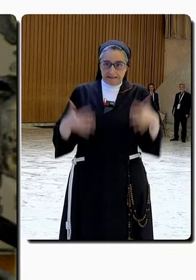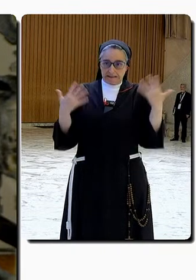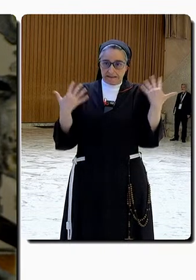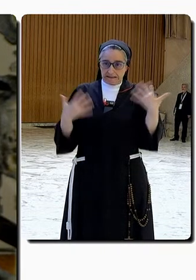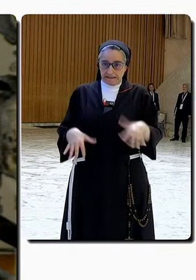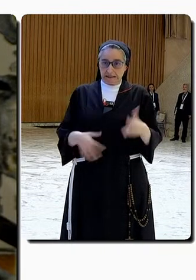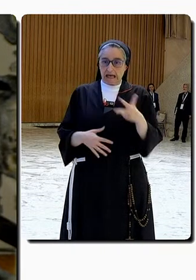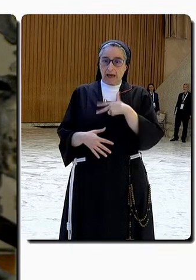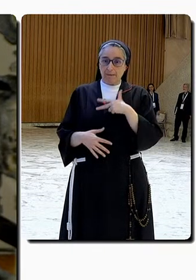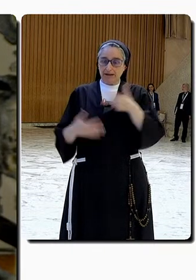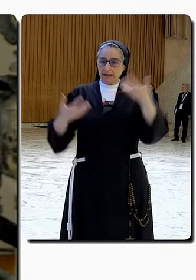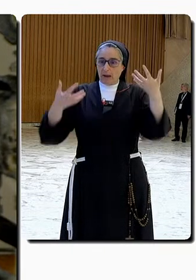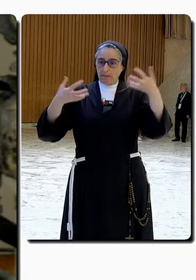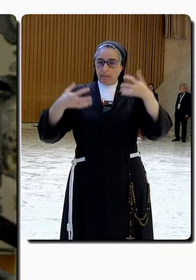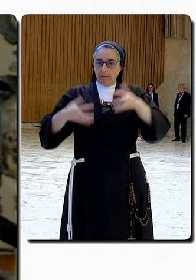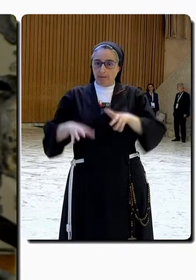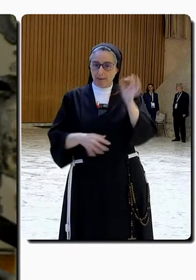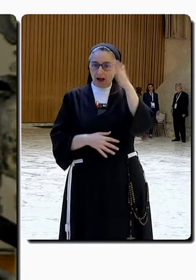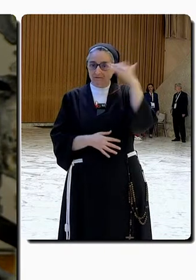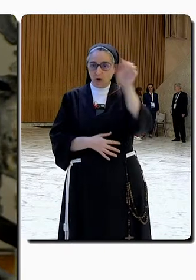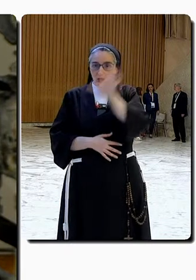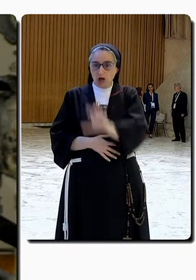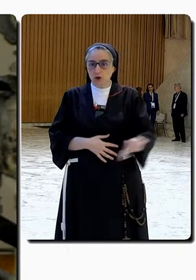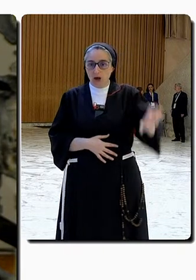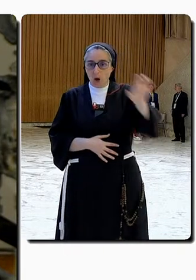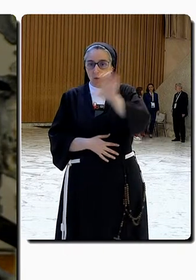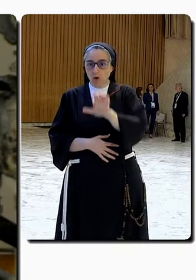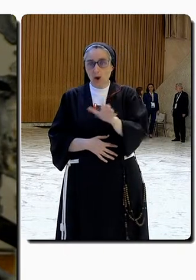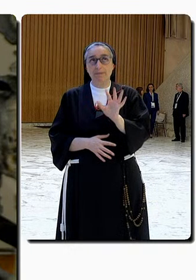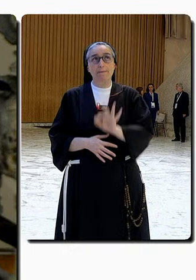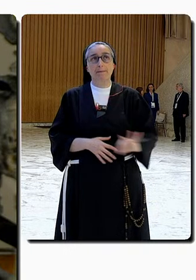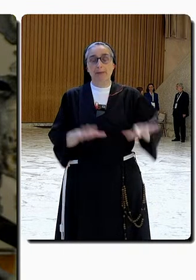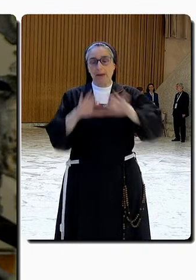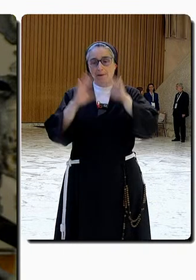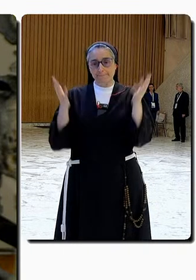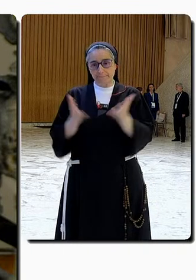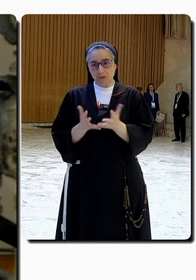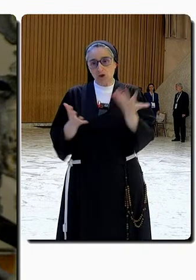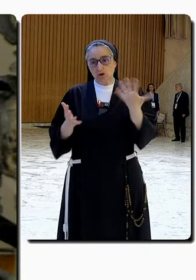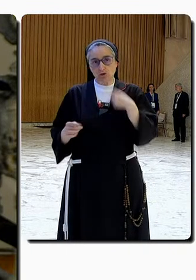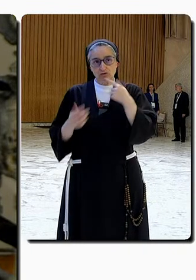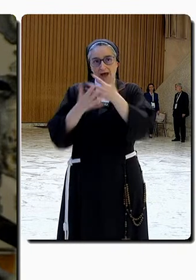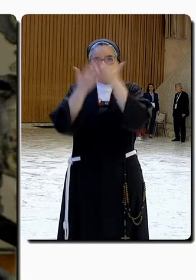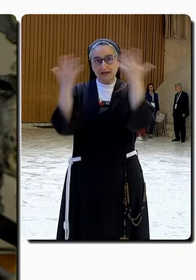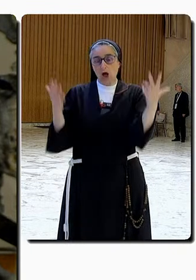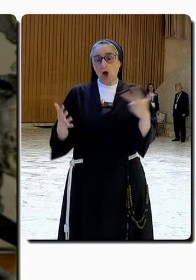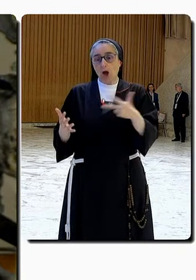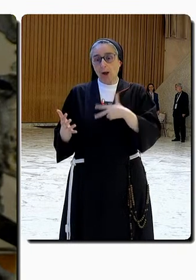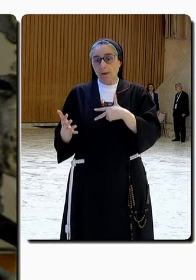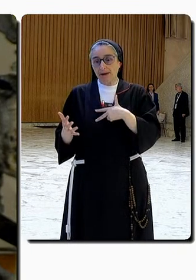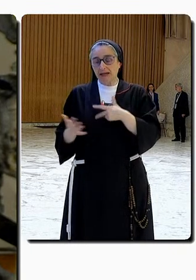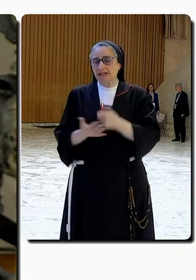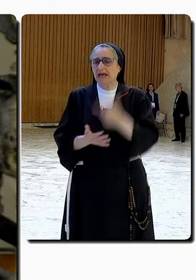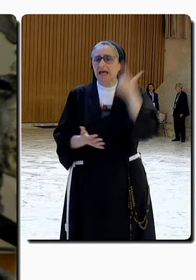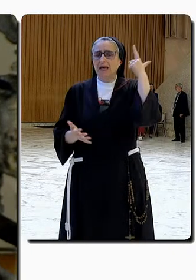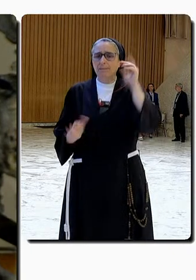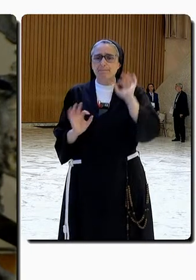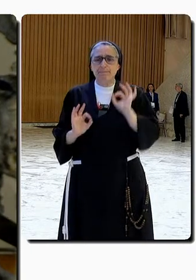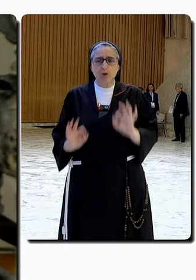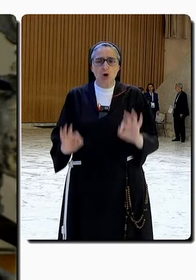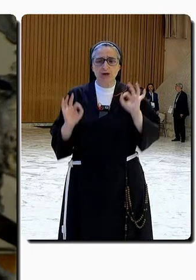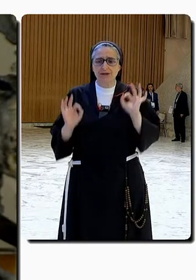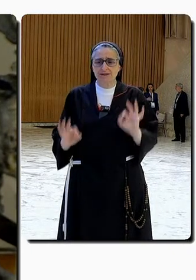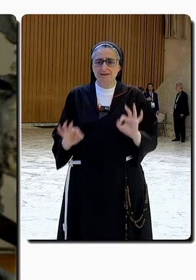priests in Europe and elsewhere. As we previously said, priests are the principal purveyors of Church teaching and